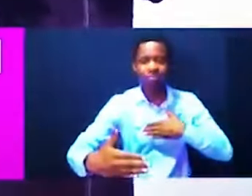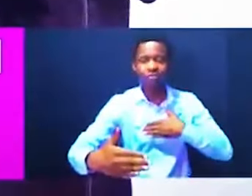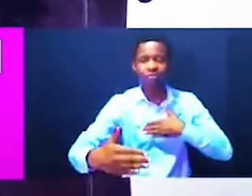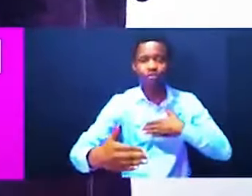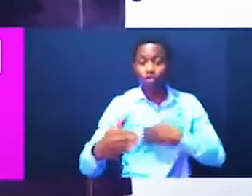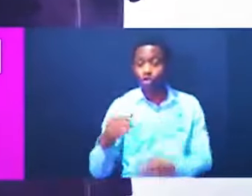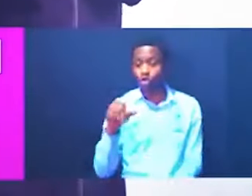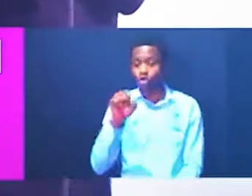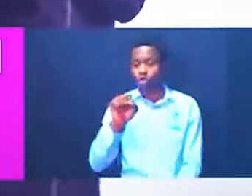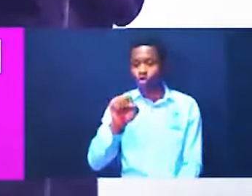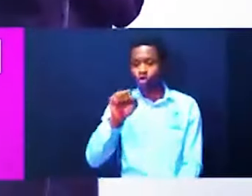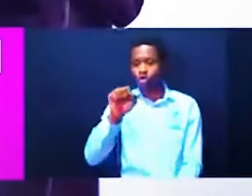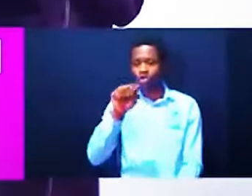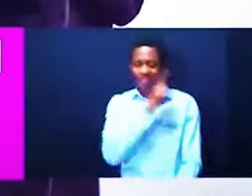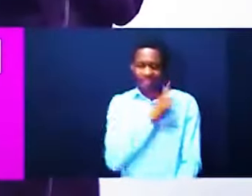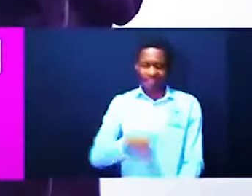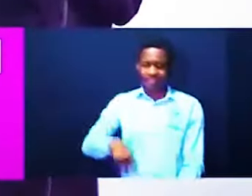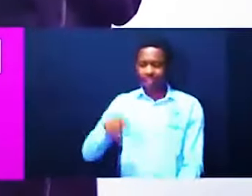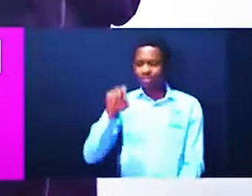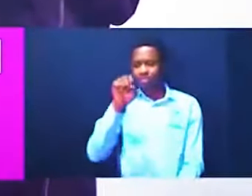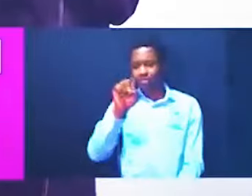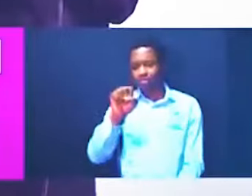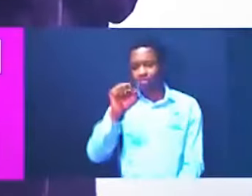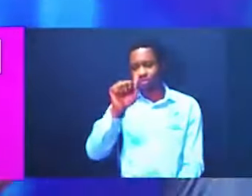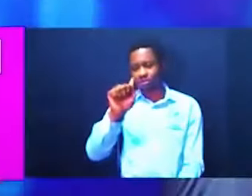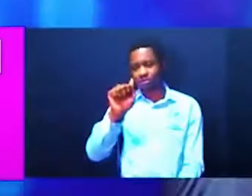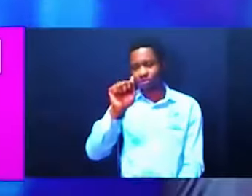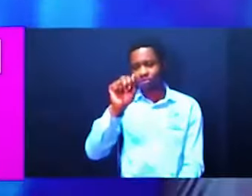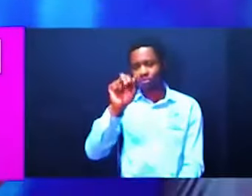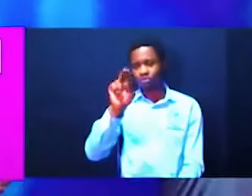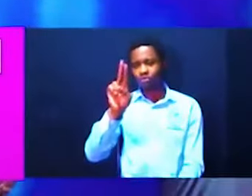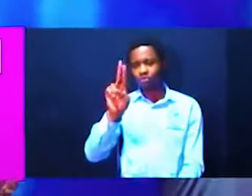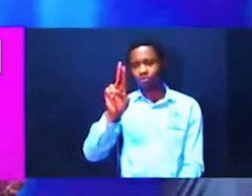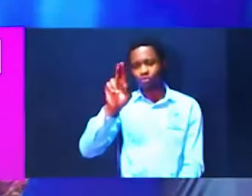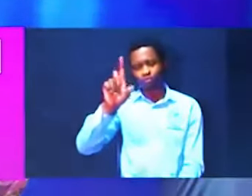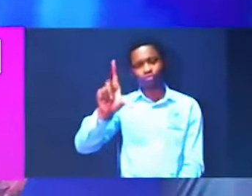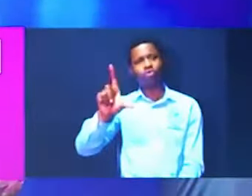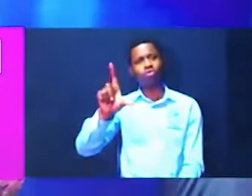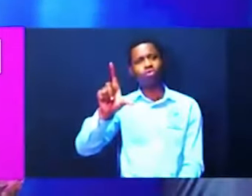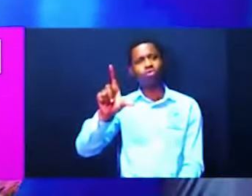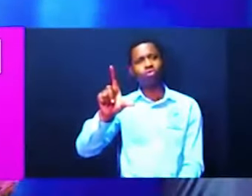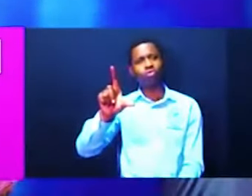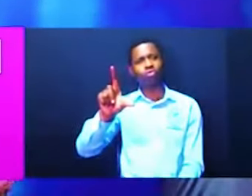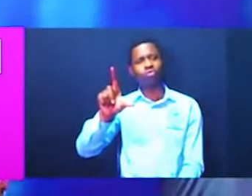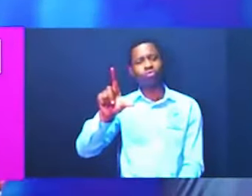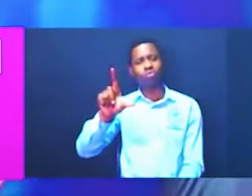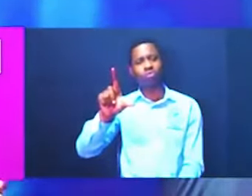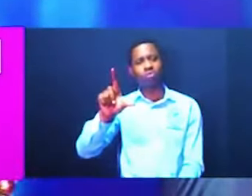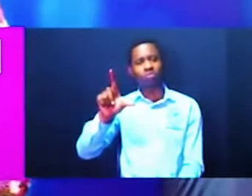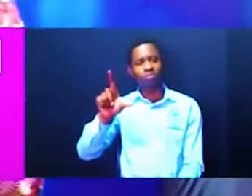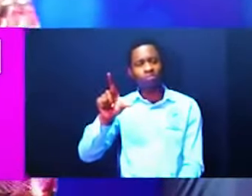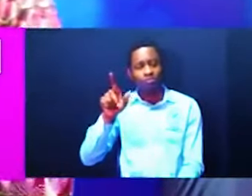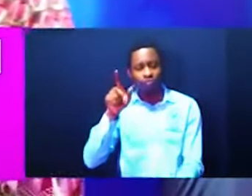listening. And from that time on, simply meant that he never